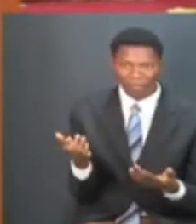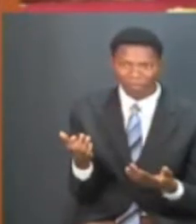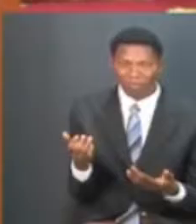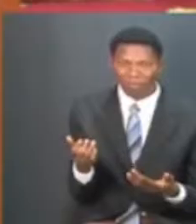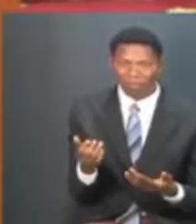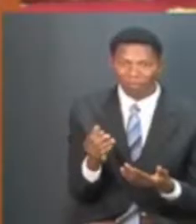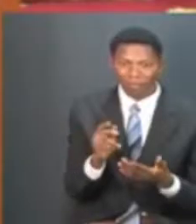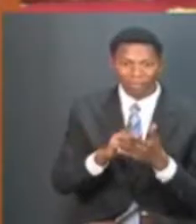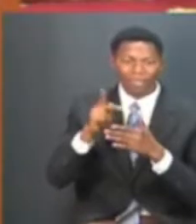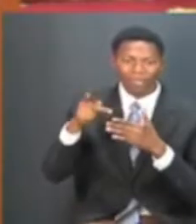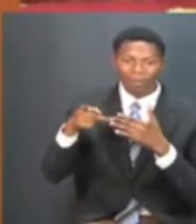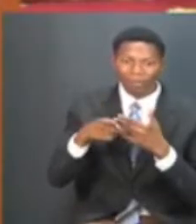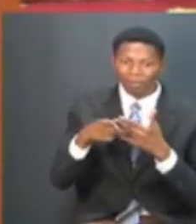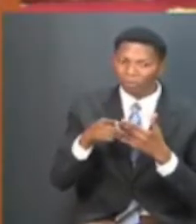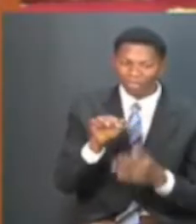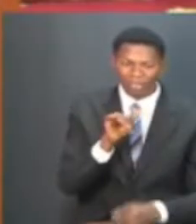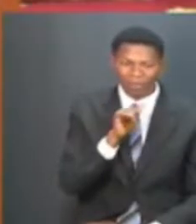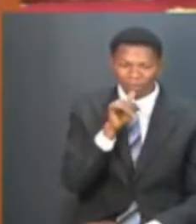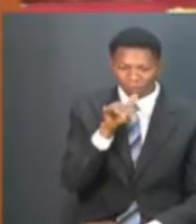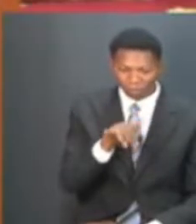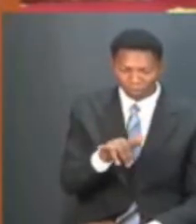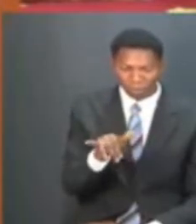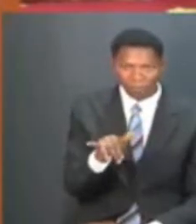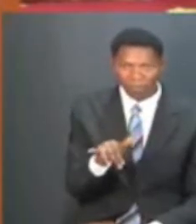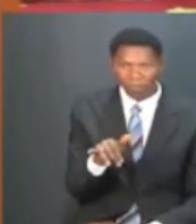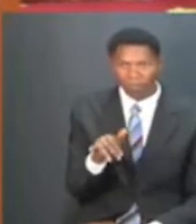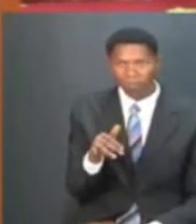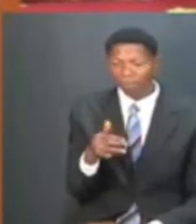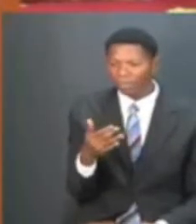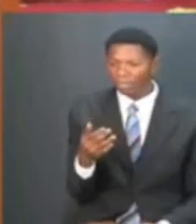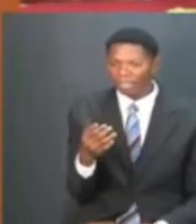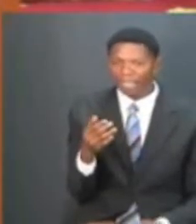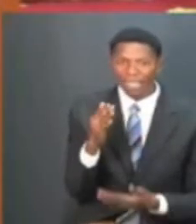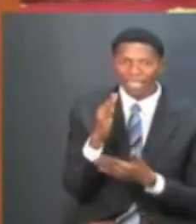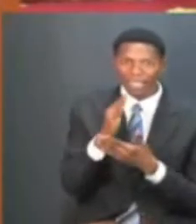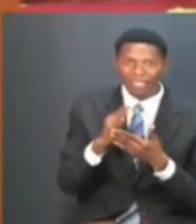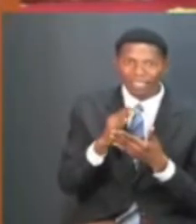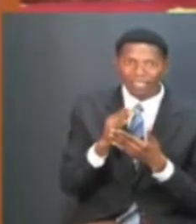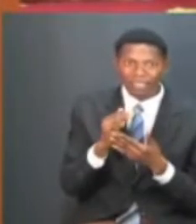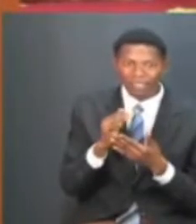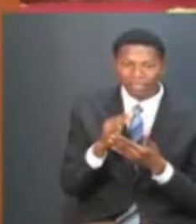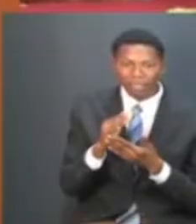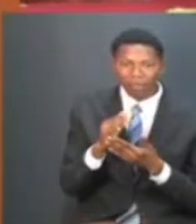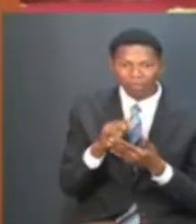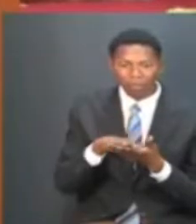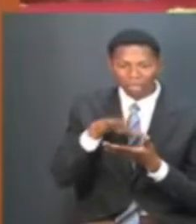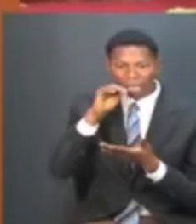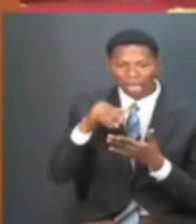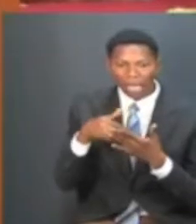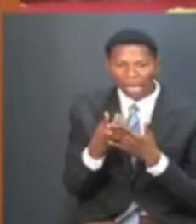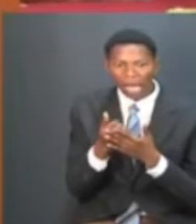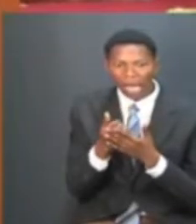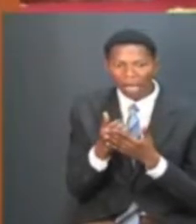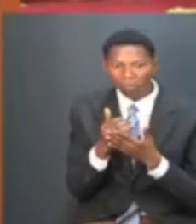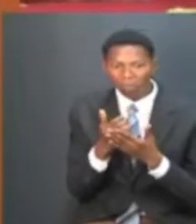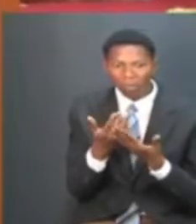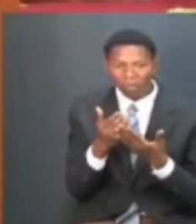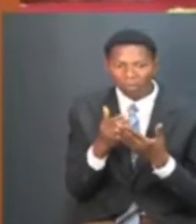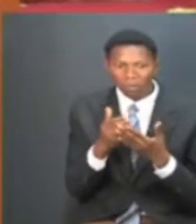did not go further. It was then that even some learned how to handle basic